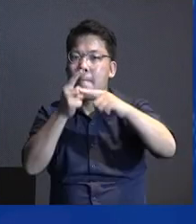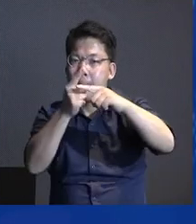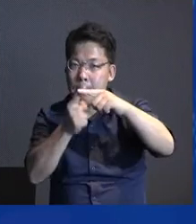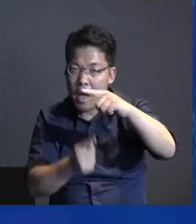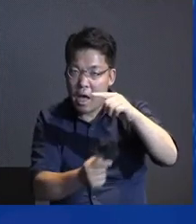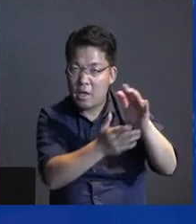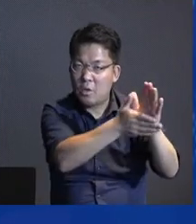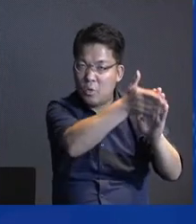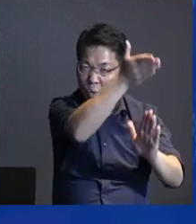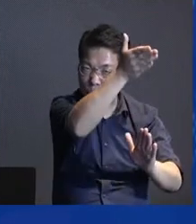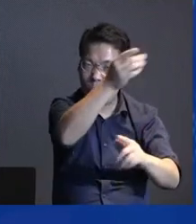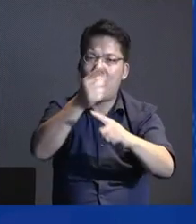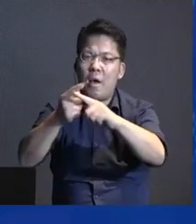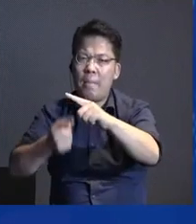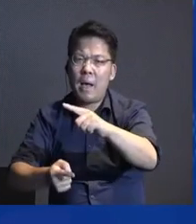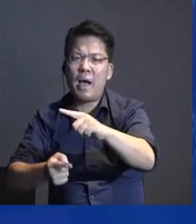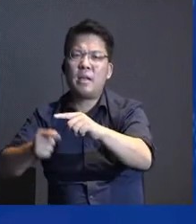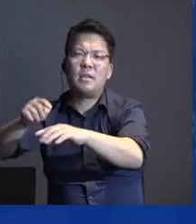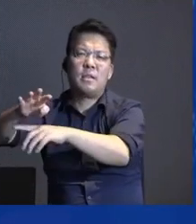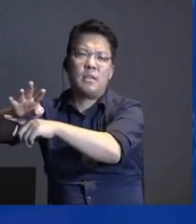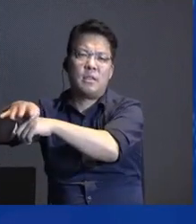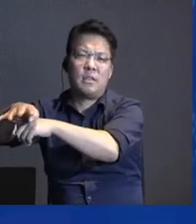32,880, among which there are